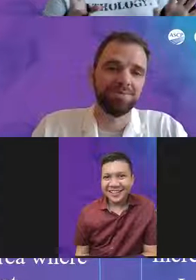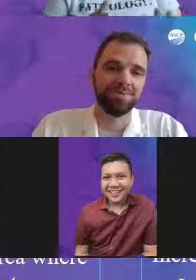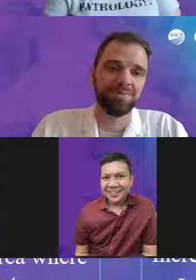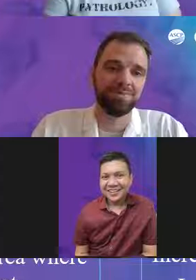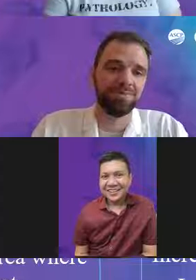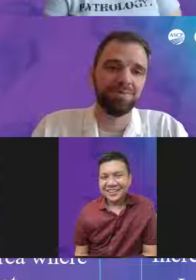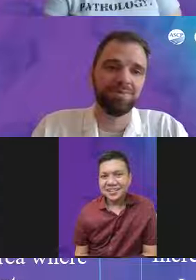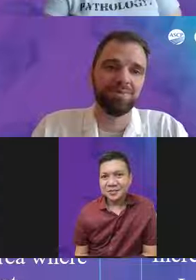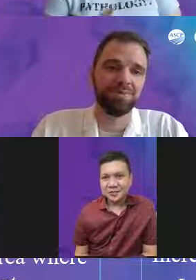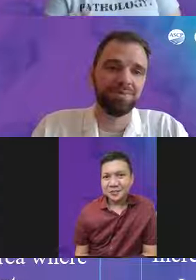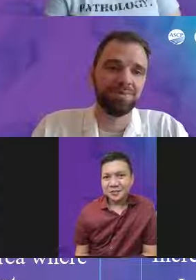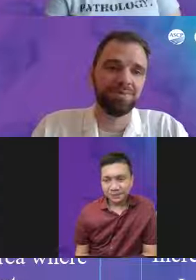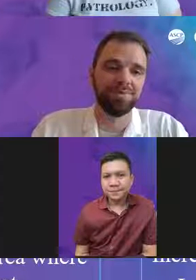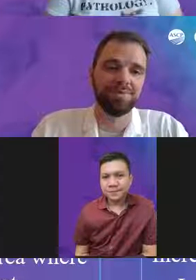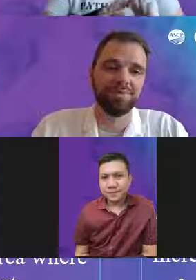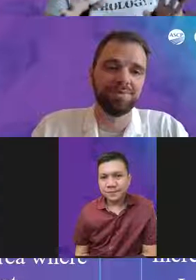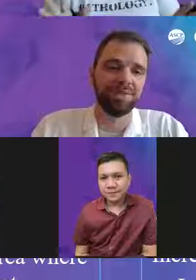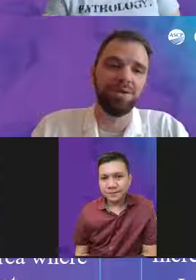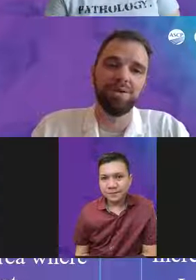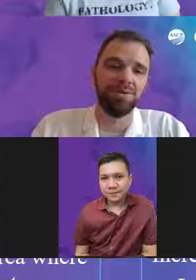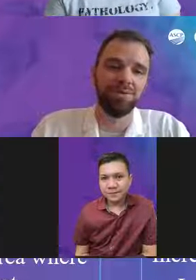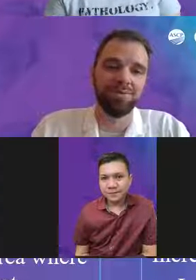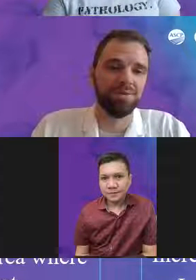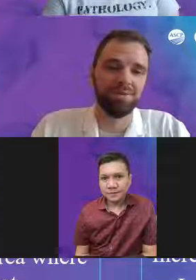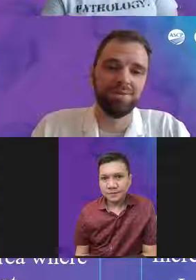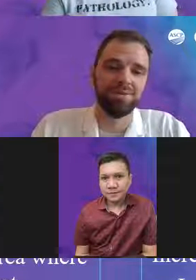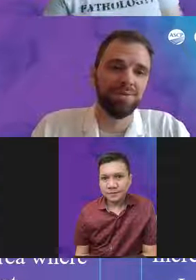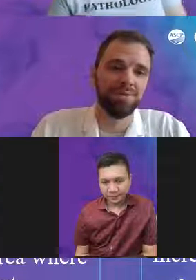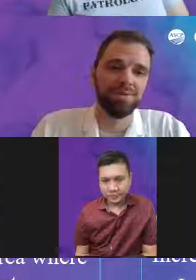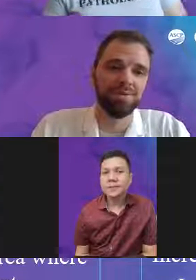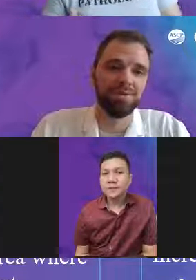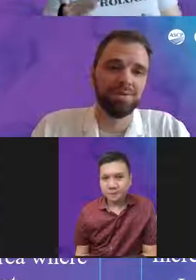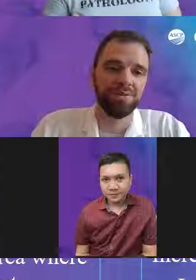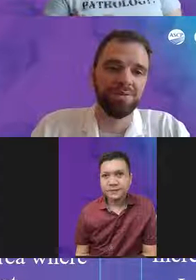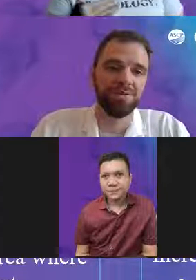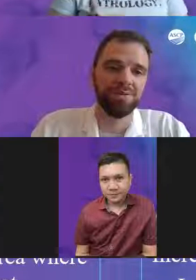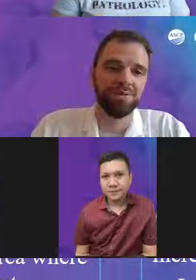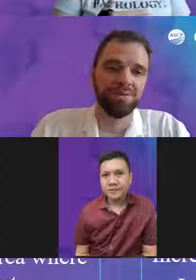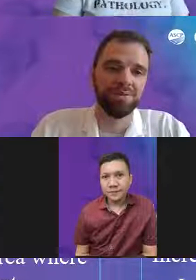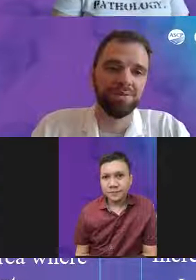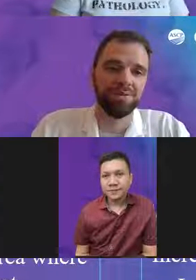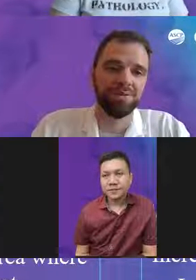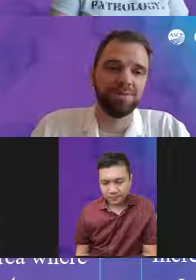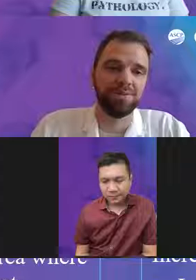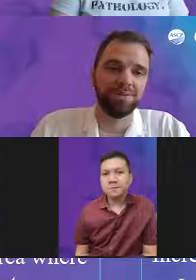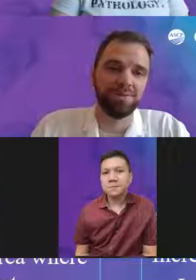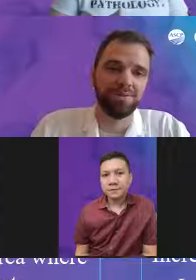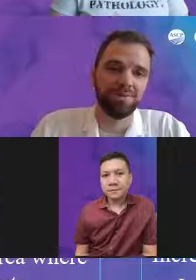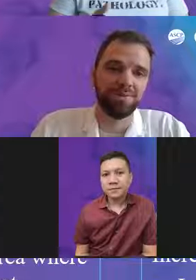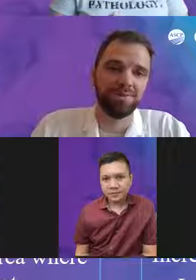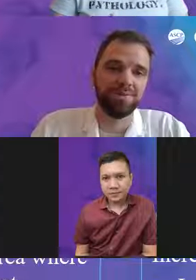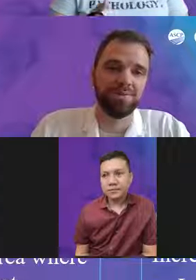nothing against physicians, nothing at all, nothing against any of our team members. Everybody has a different